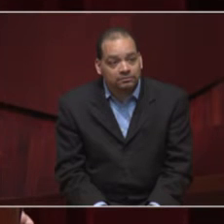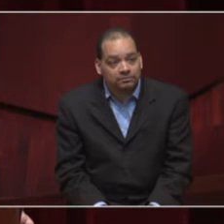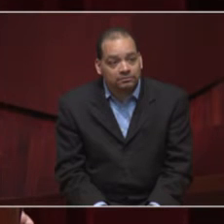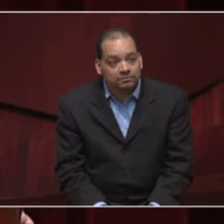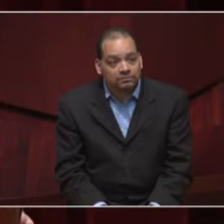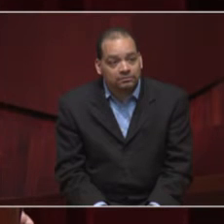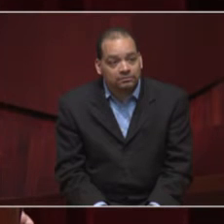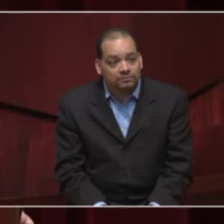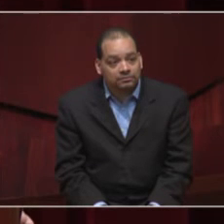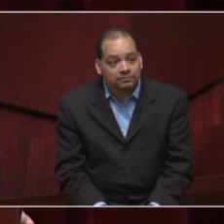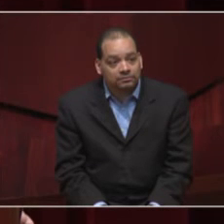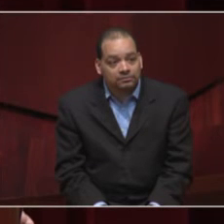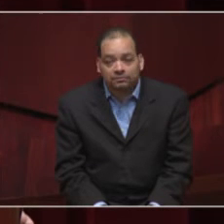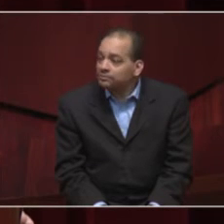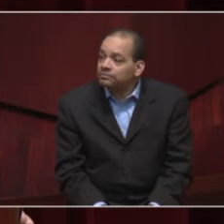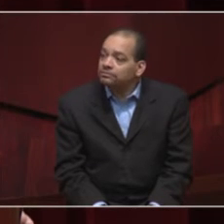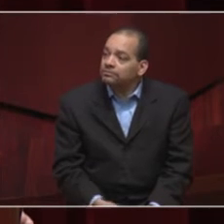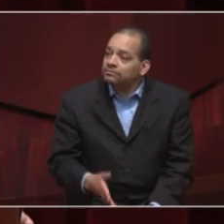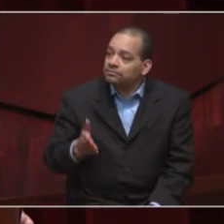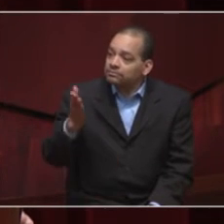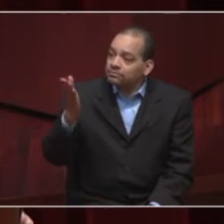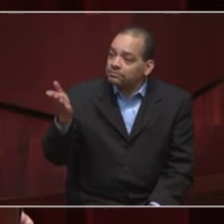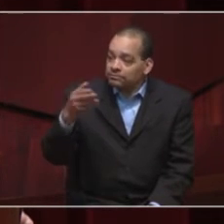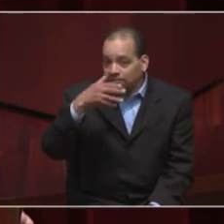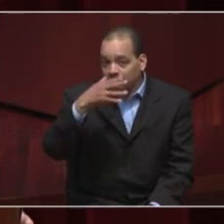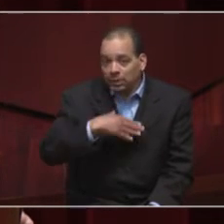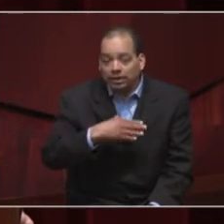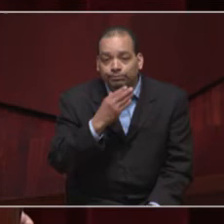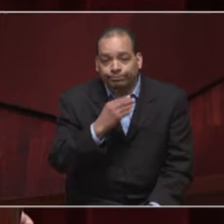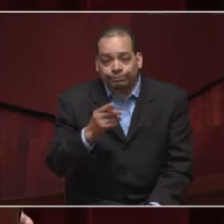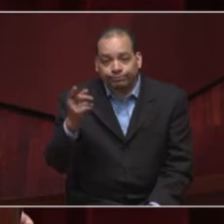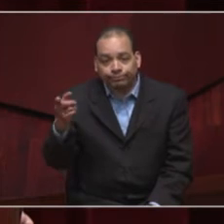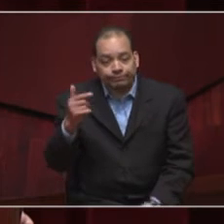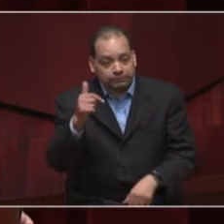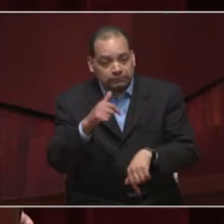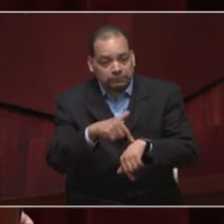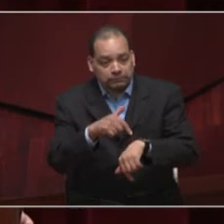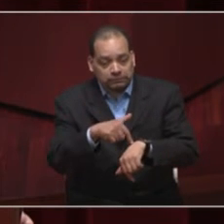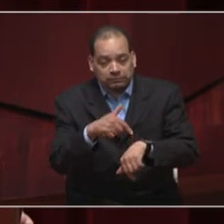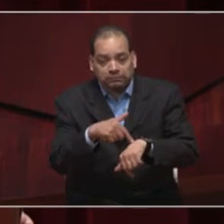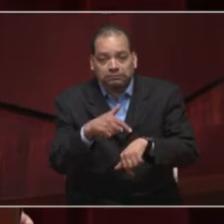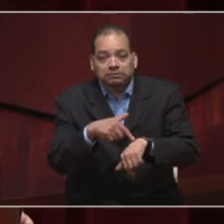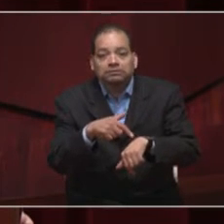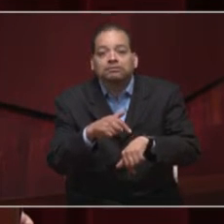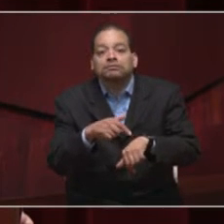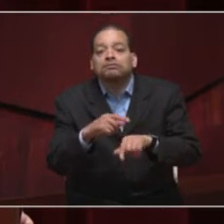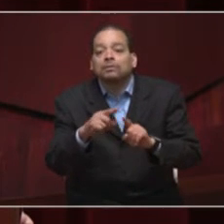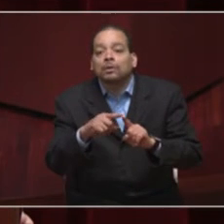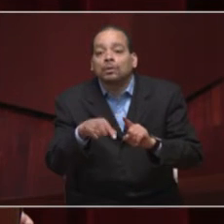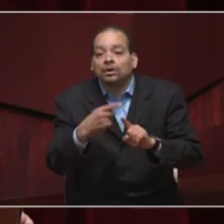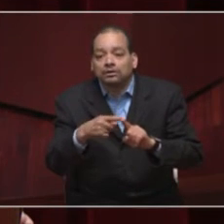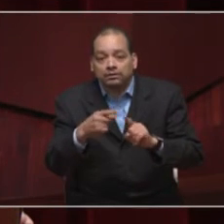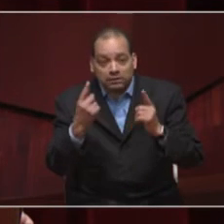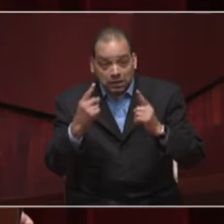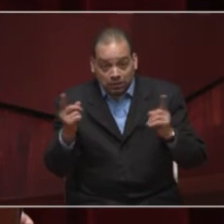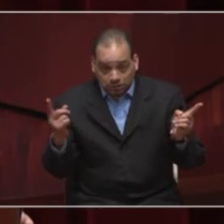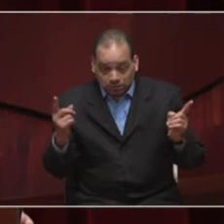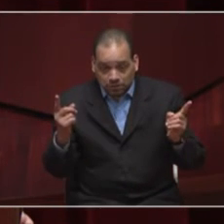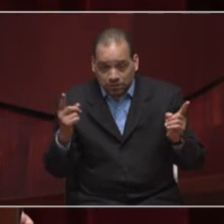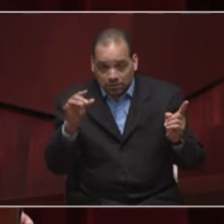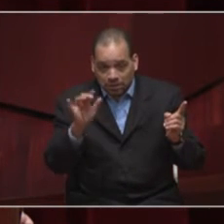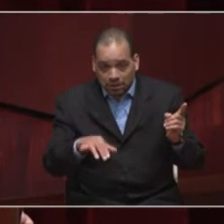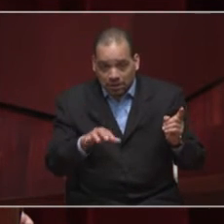Yes, sir. Is there any timelines mentioned in the announcement or the document? Are there